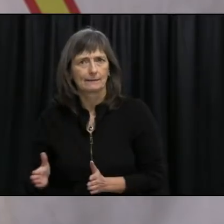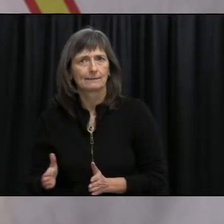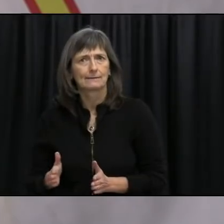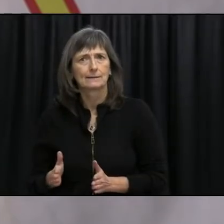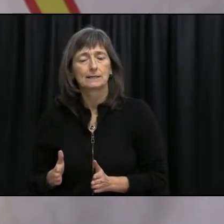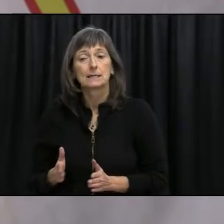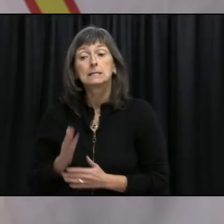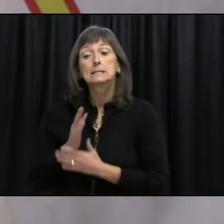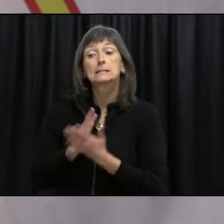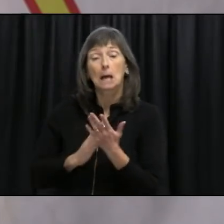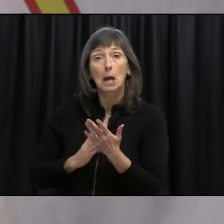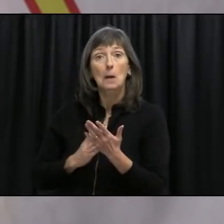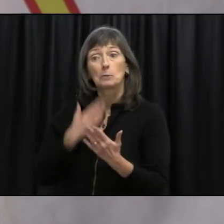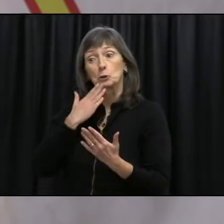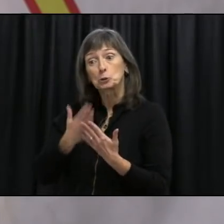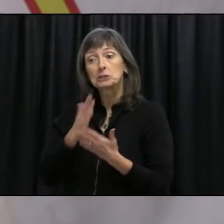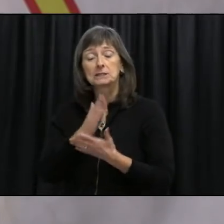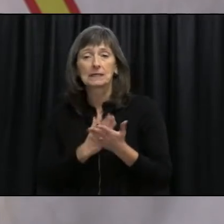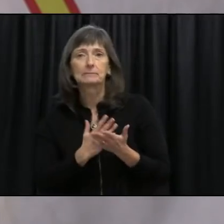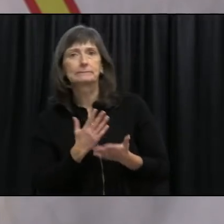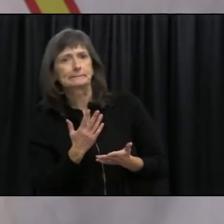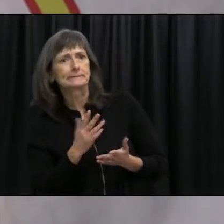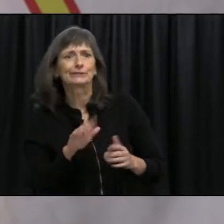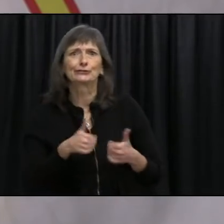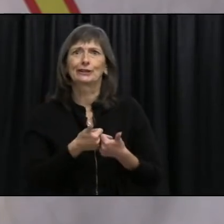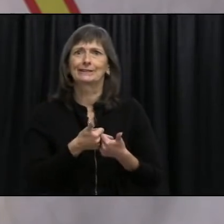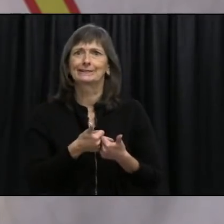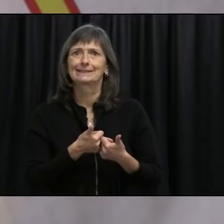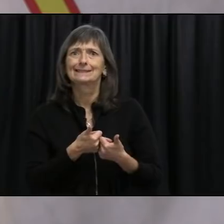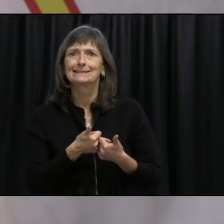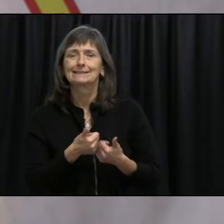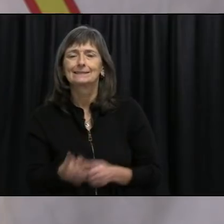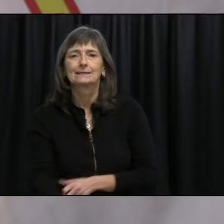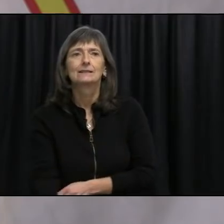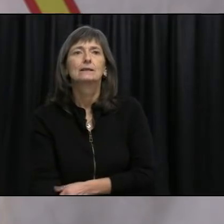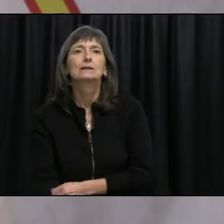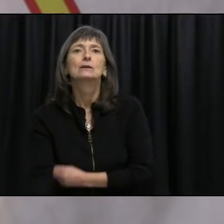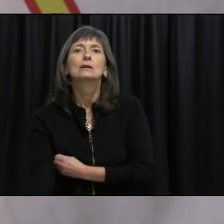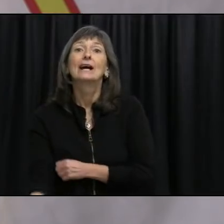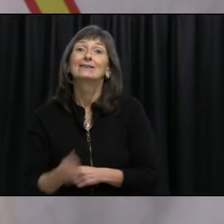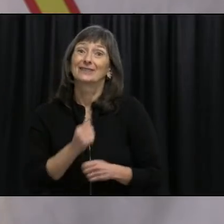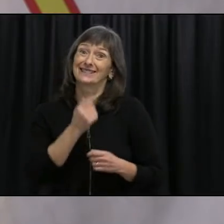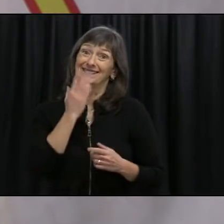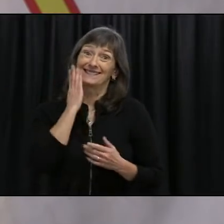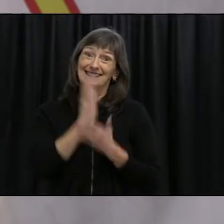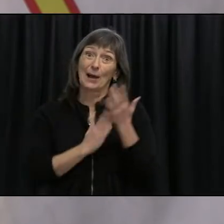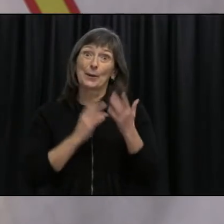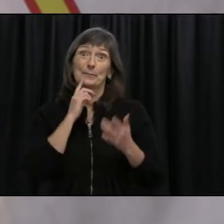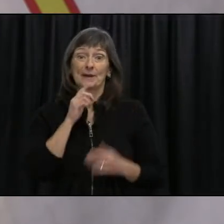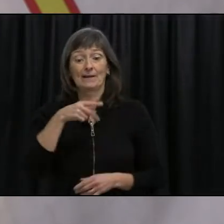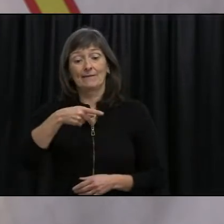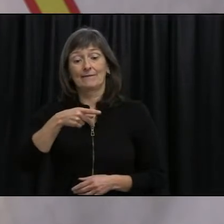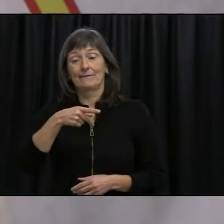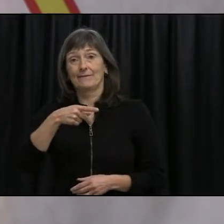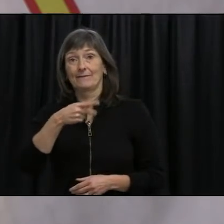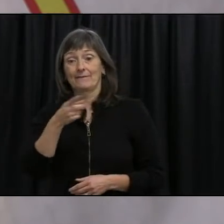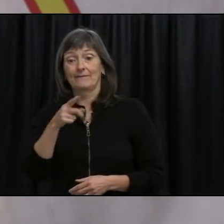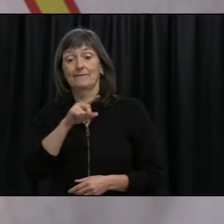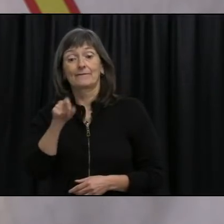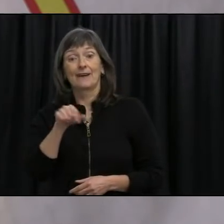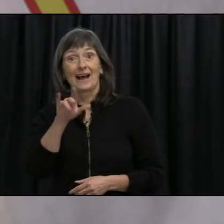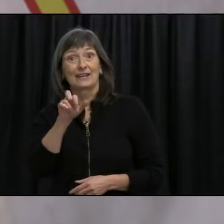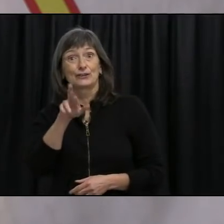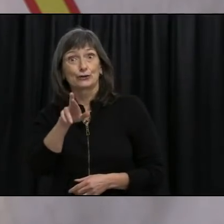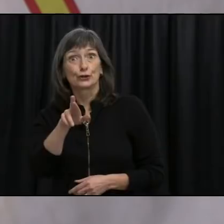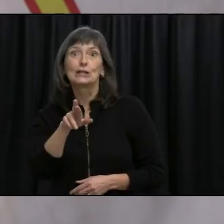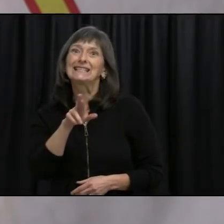will be some challenges with the some of the early vaccines with being frozen, and so we're working through some of those challenges